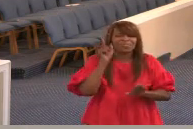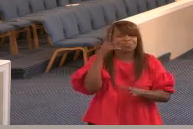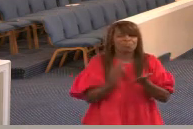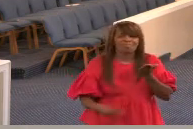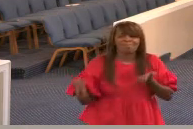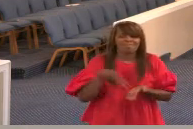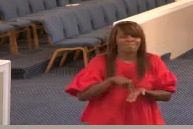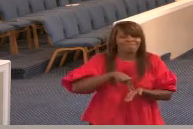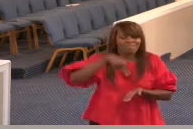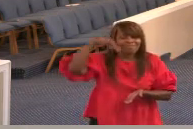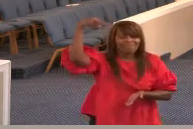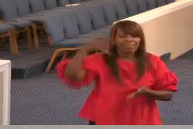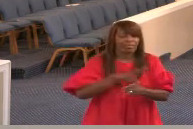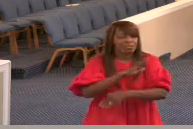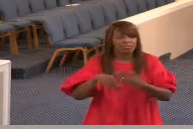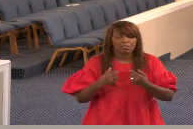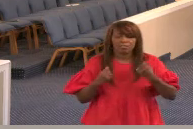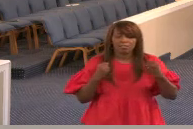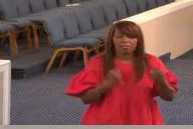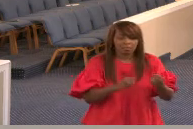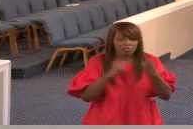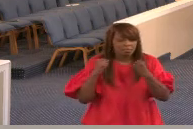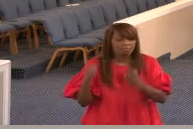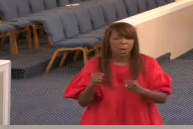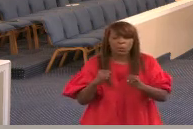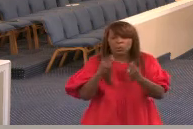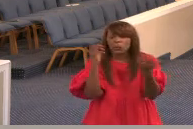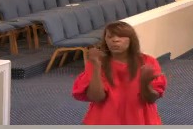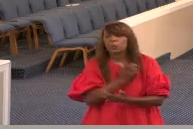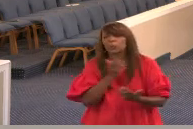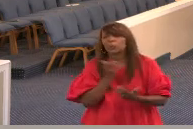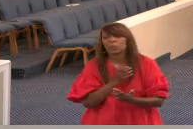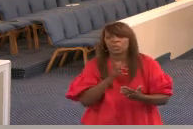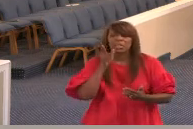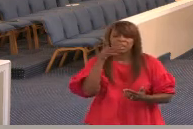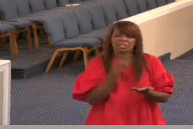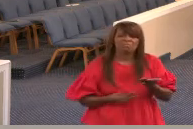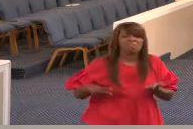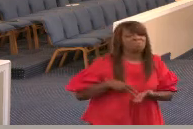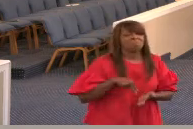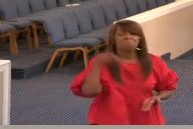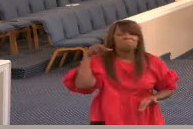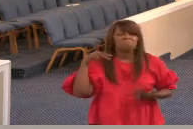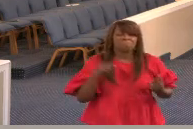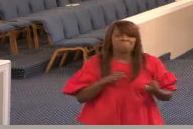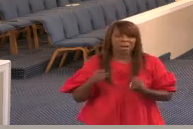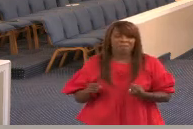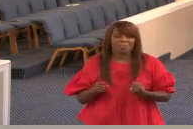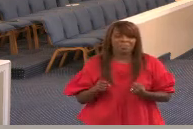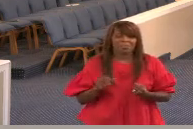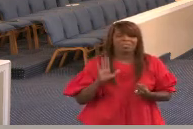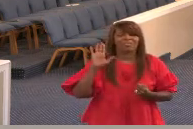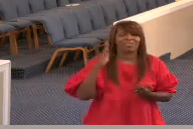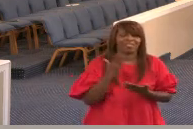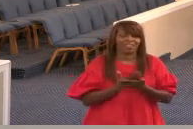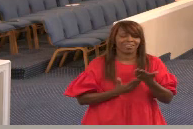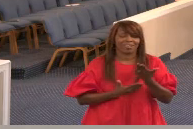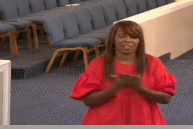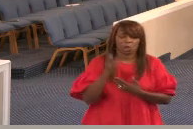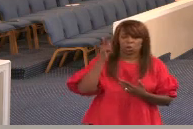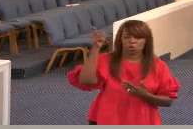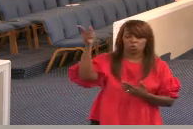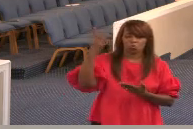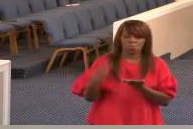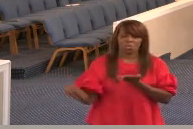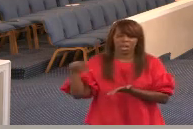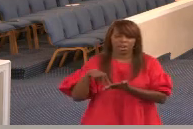you got up with all power, resurrection power, getting up power in your hands. Because you got up,